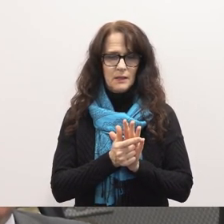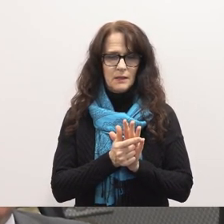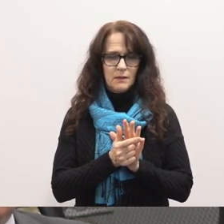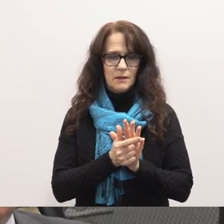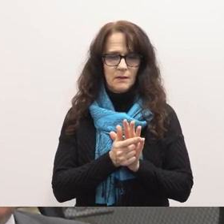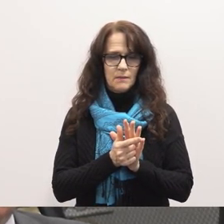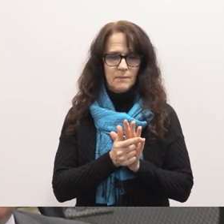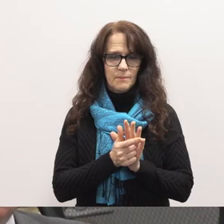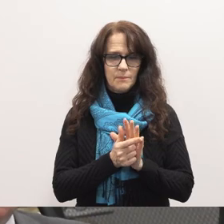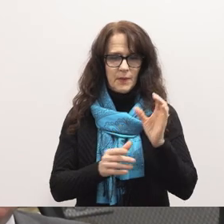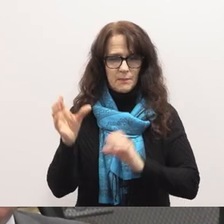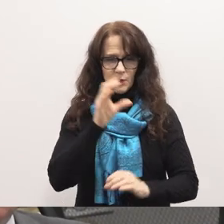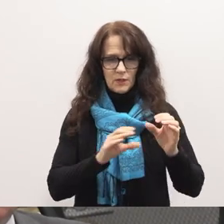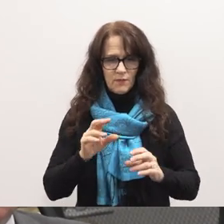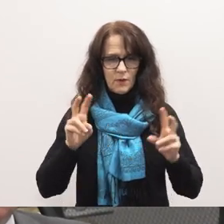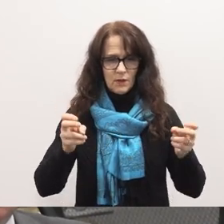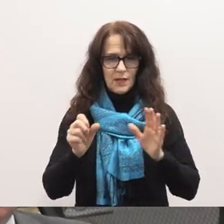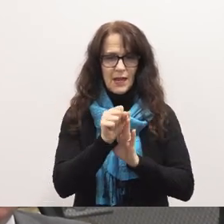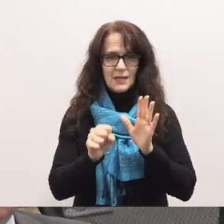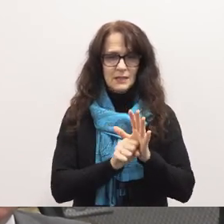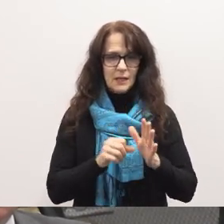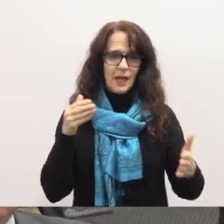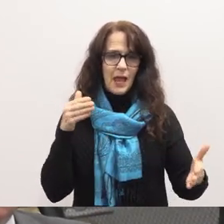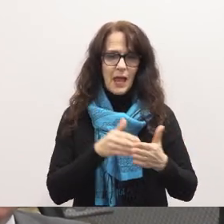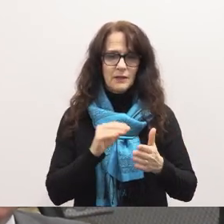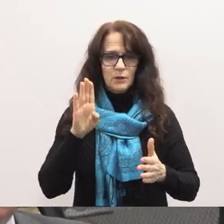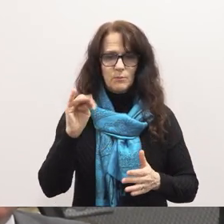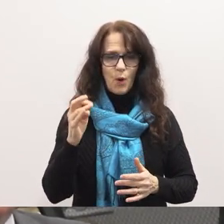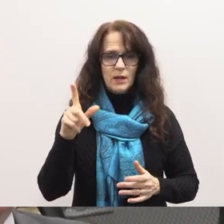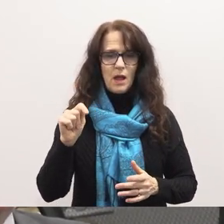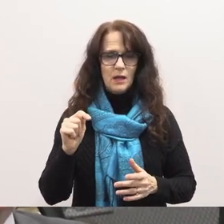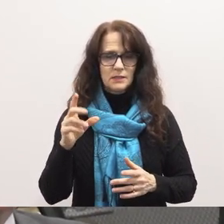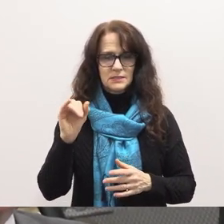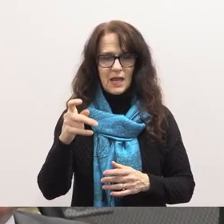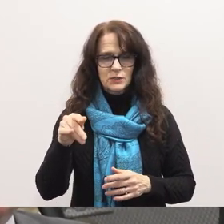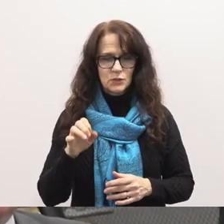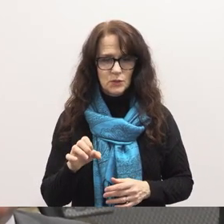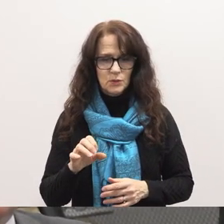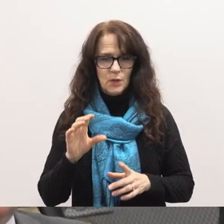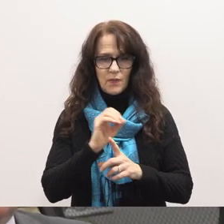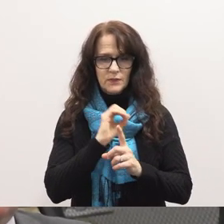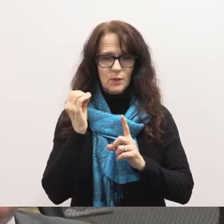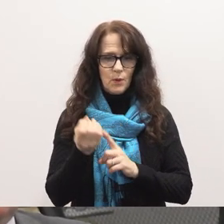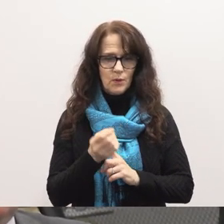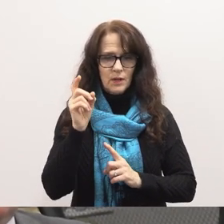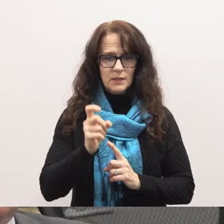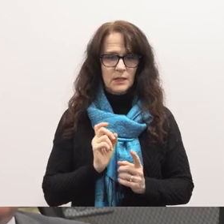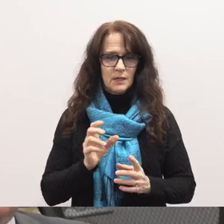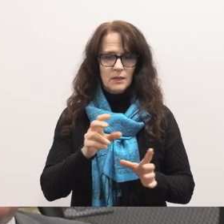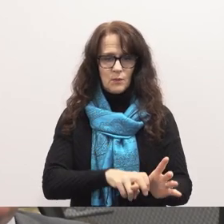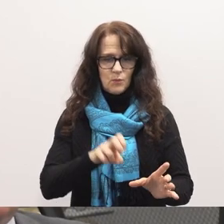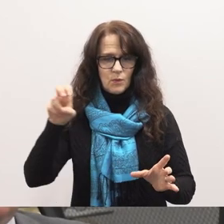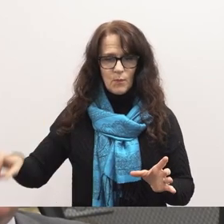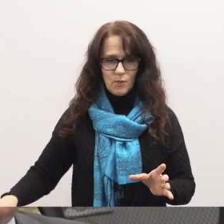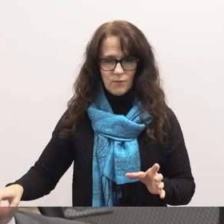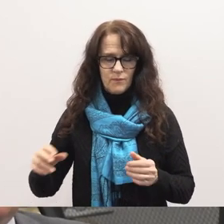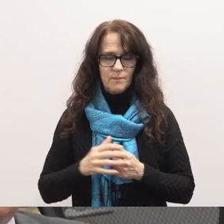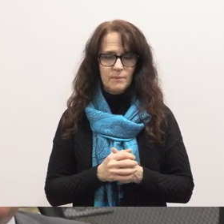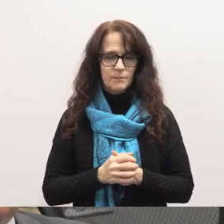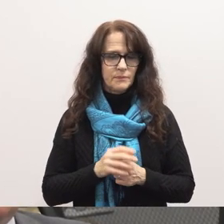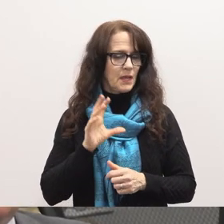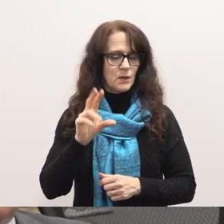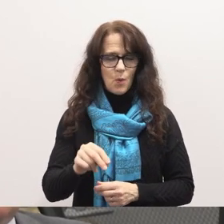And I forget the name of it, but there's a state anti-boycott statute that it violates, and this organization needs to be removed. It has